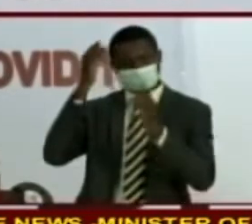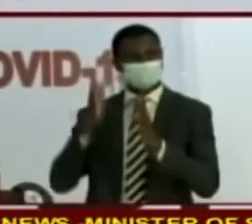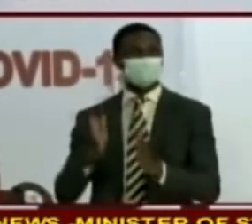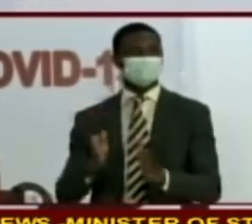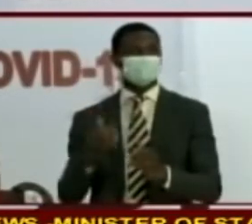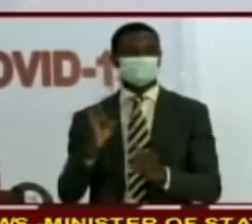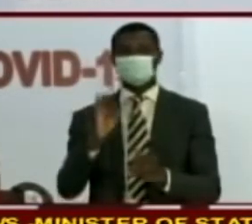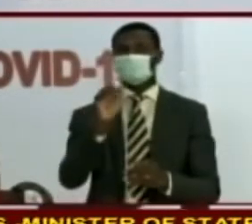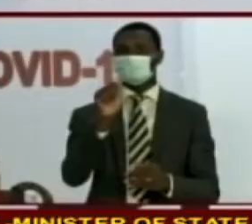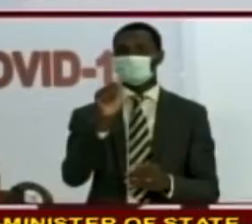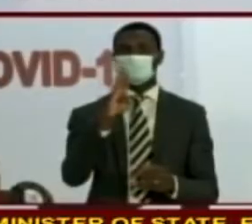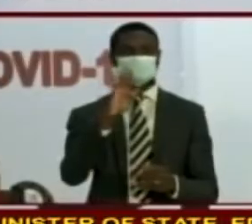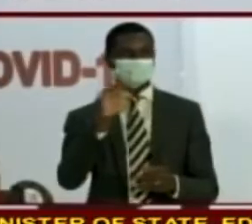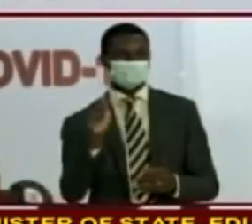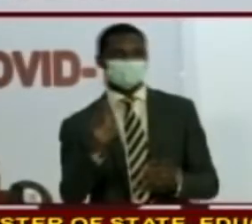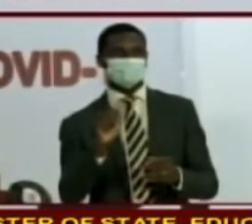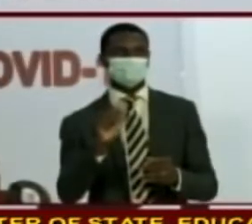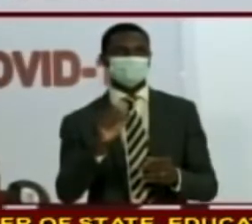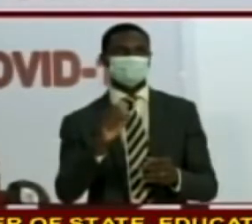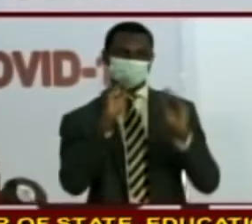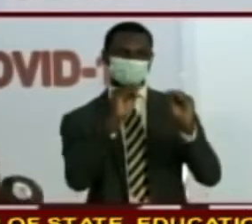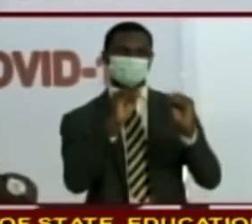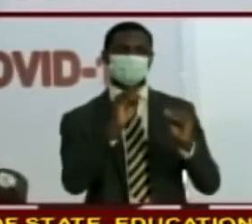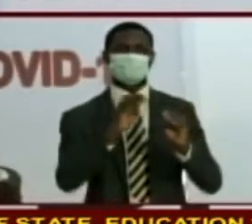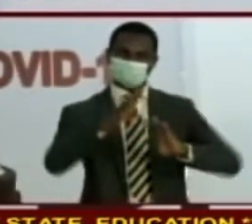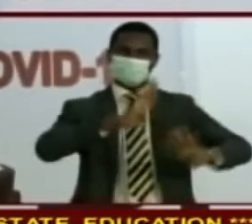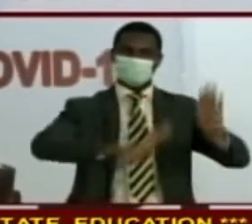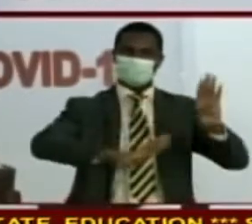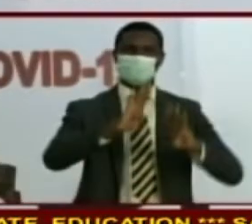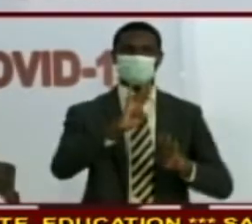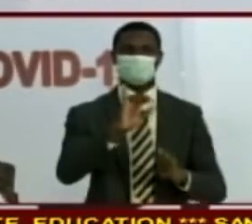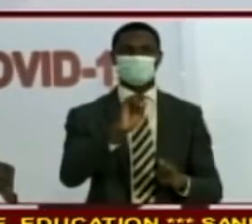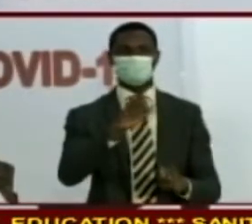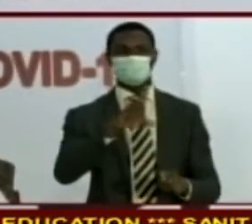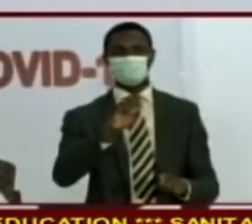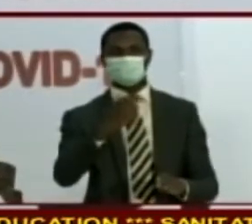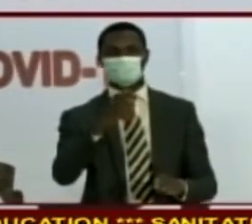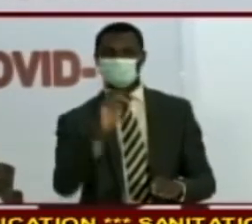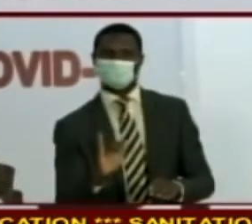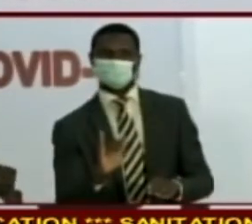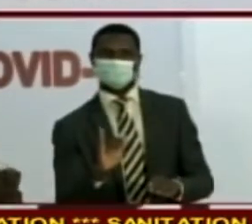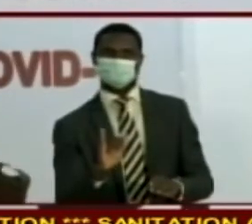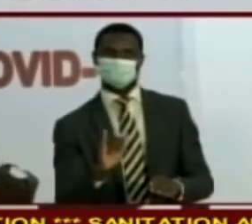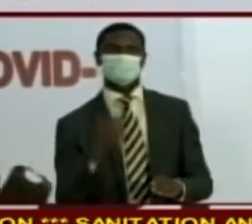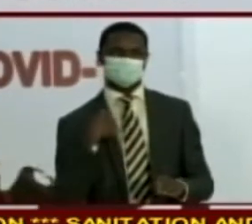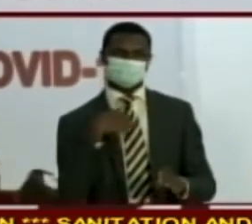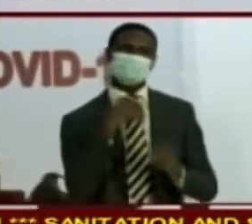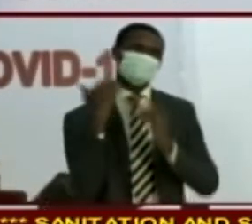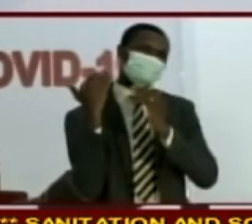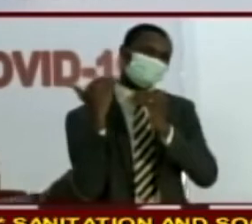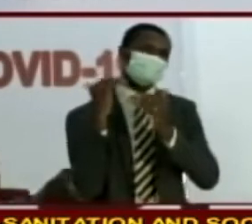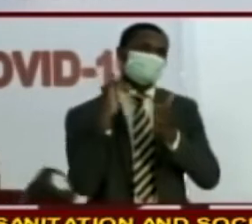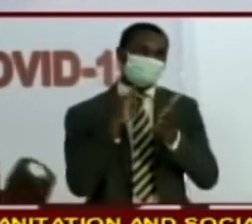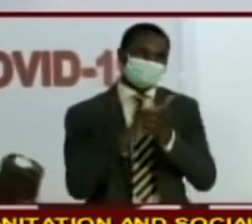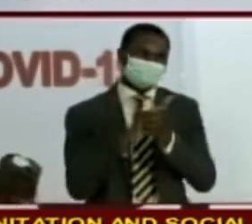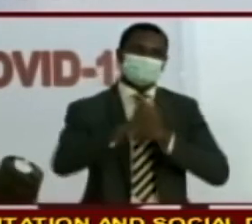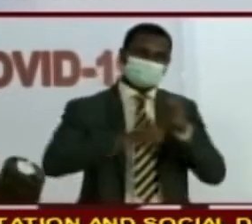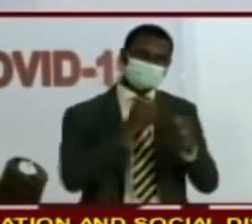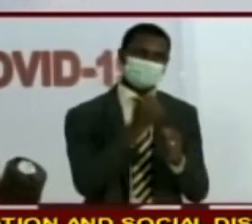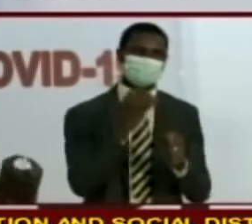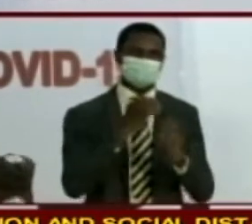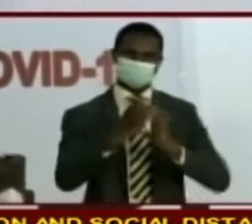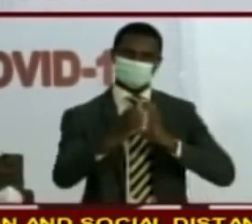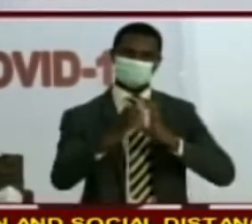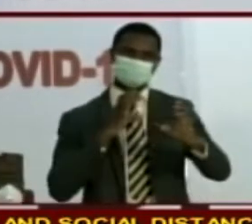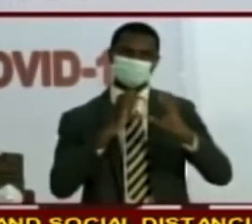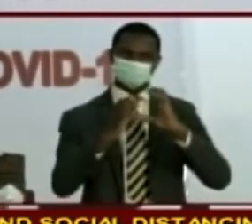Abia State was teaching in biology. Now, he was treating our syllabus, and we expect that type of interaction. When